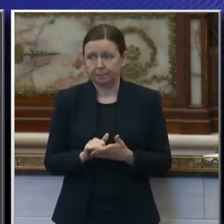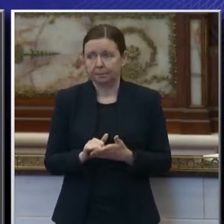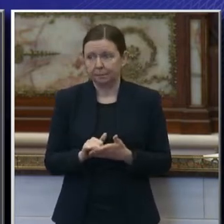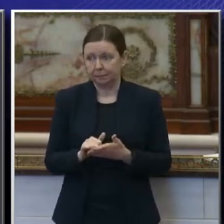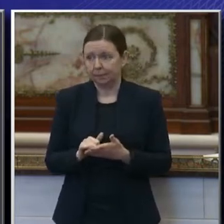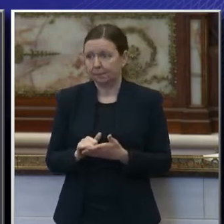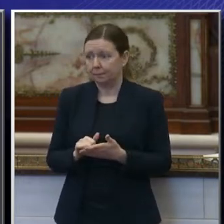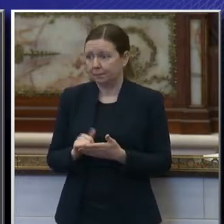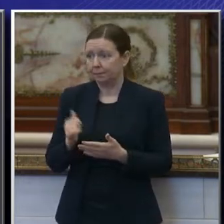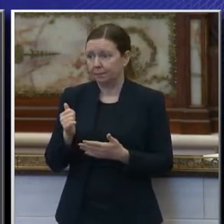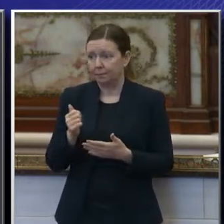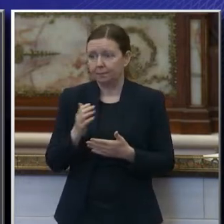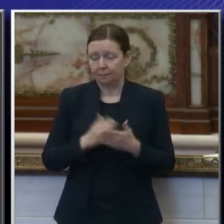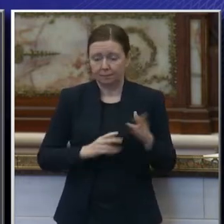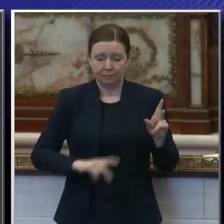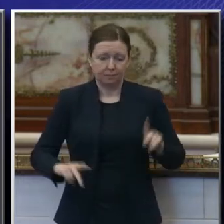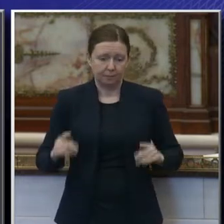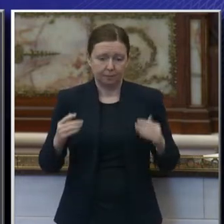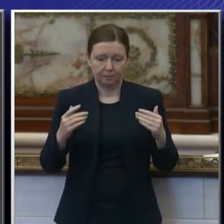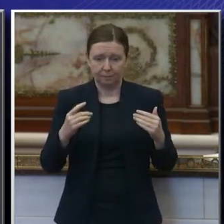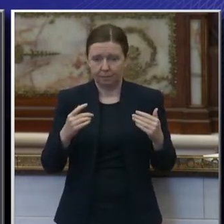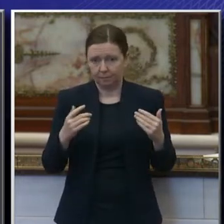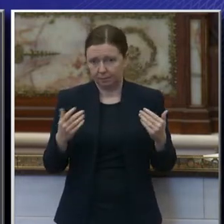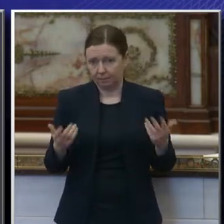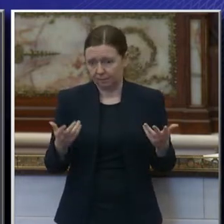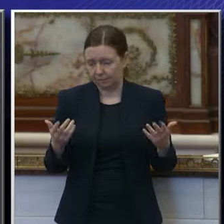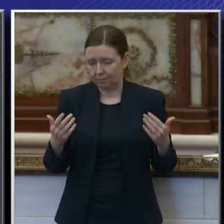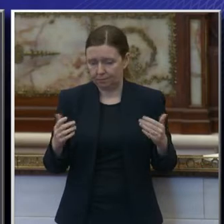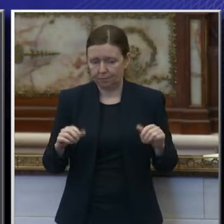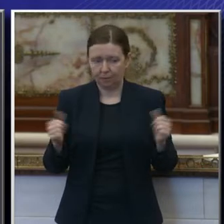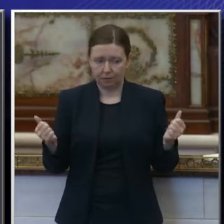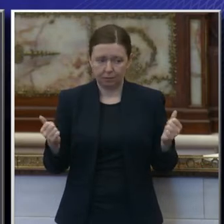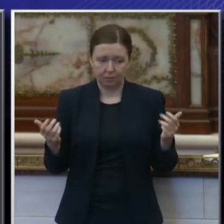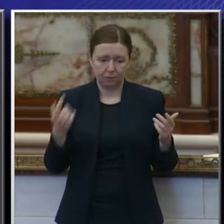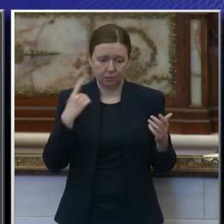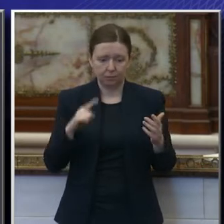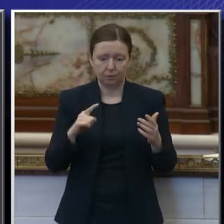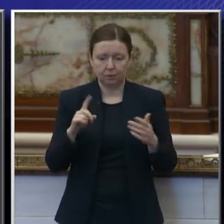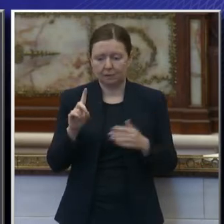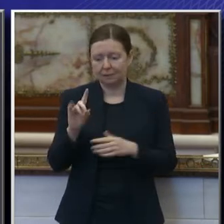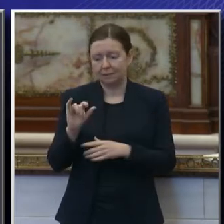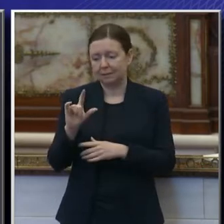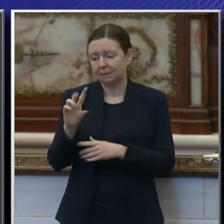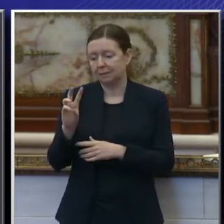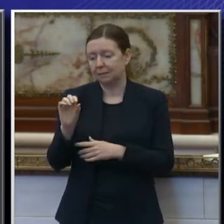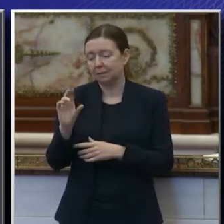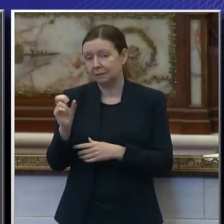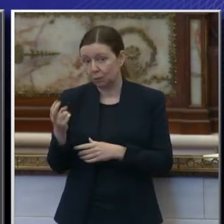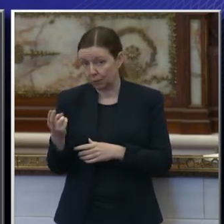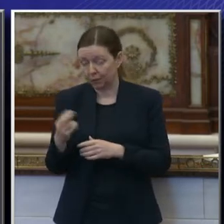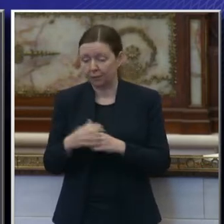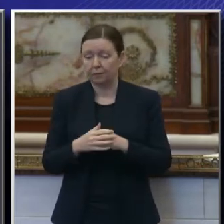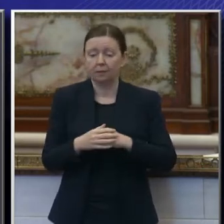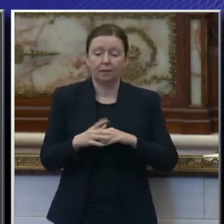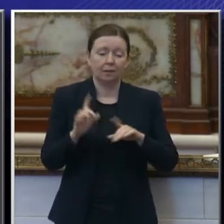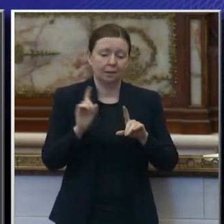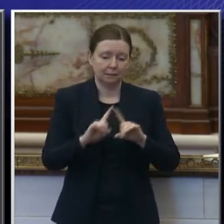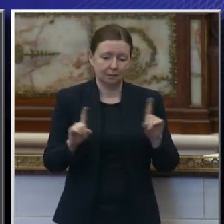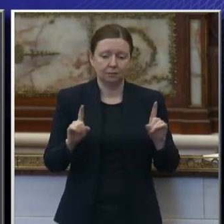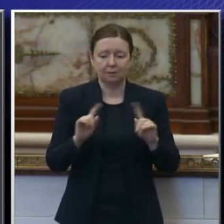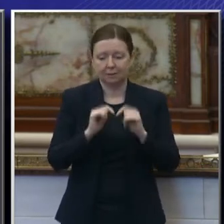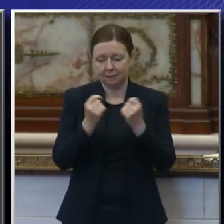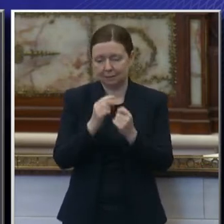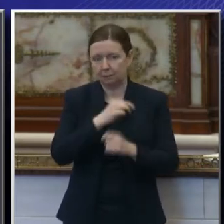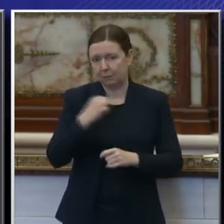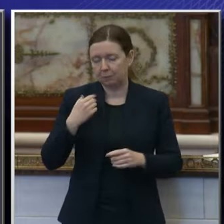know, some of the folks on the phone from Stradley Ronan, others, you know, from Dilworth, Paxson, and different, you know, team members